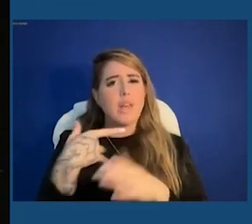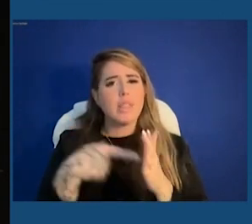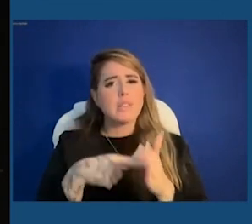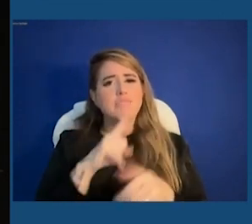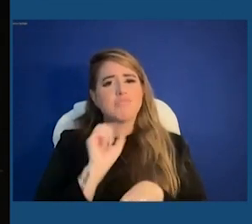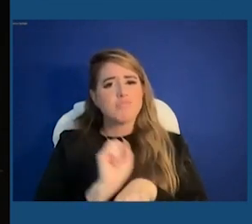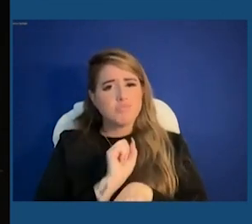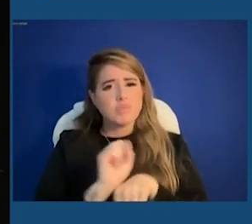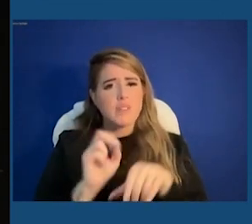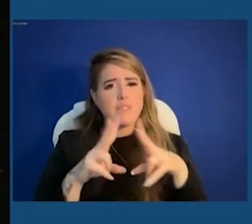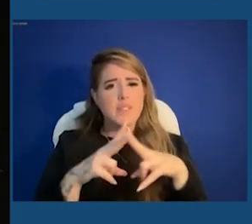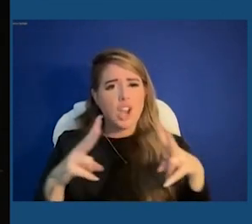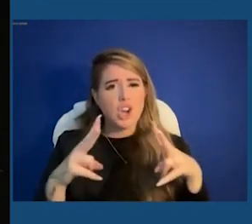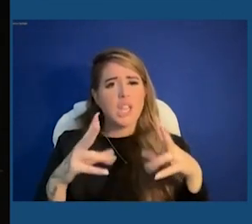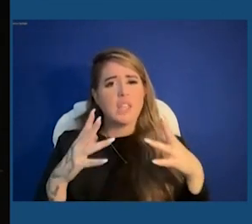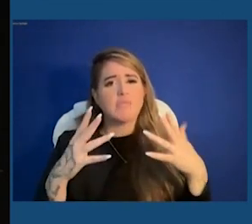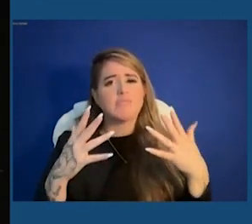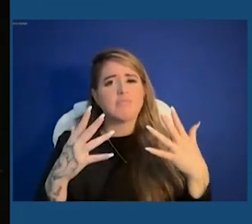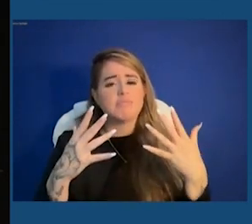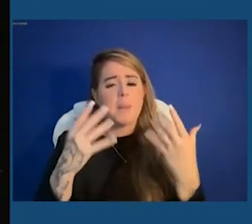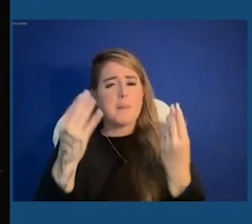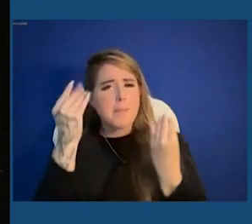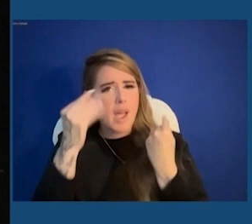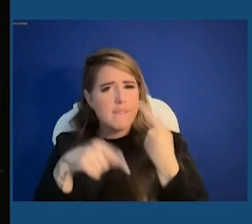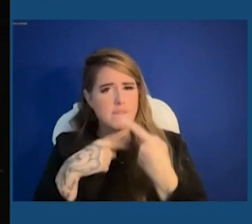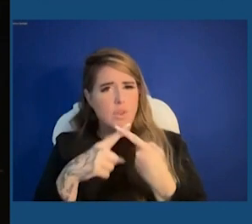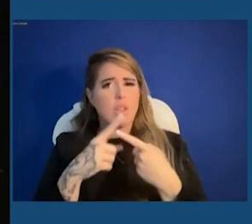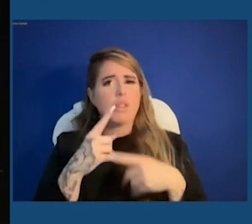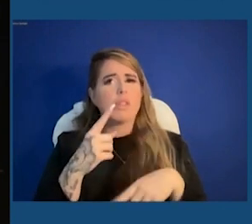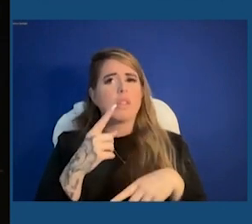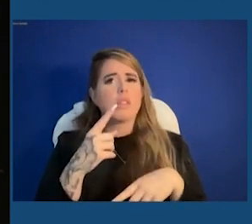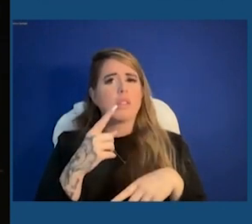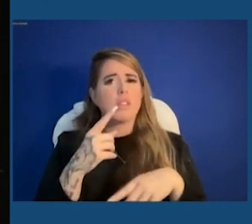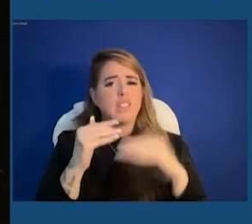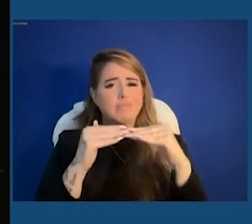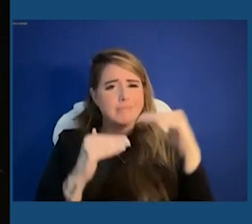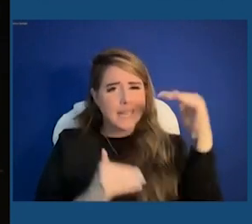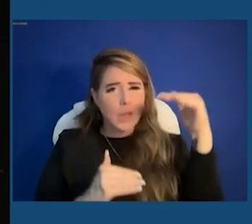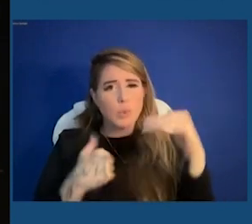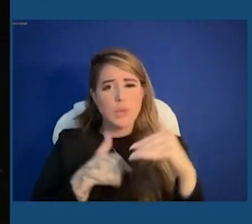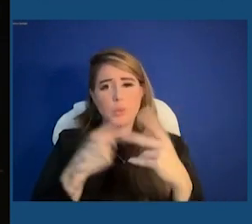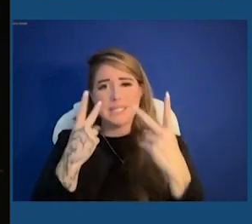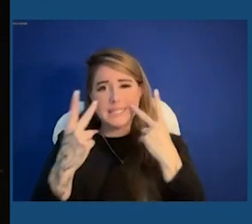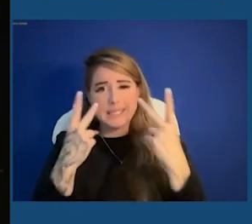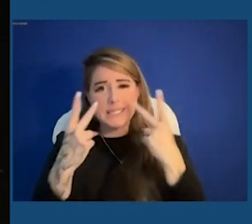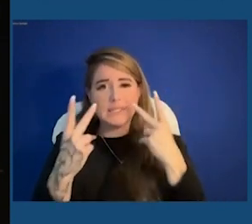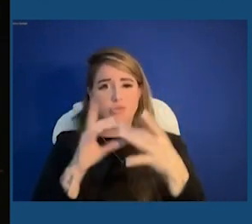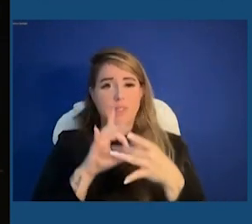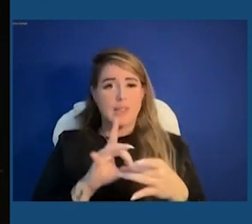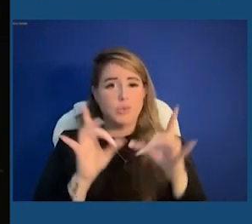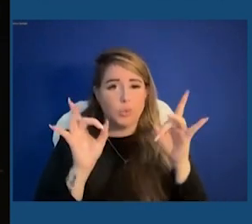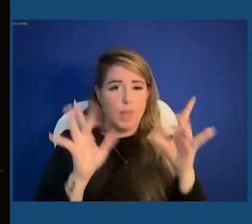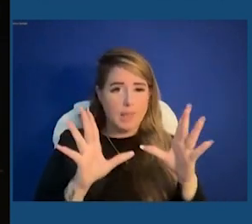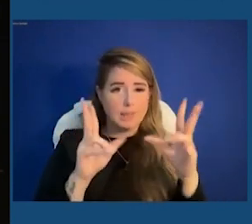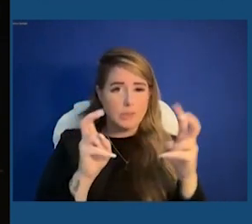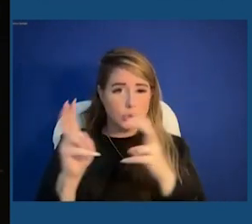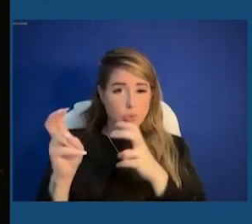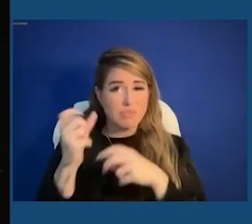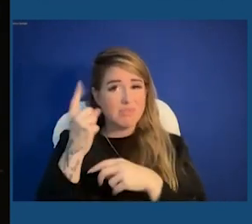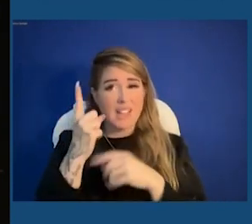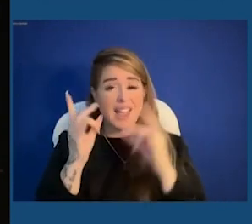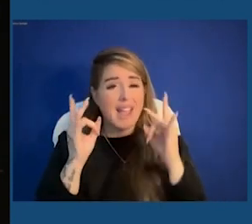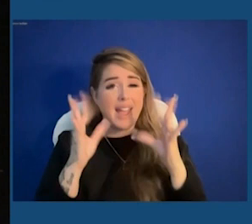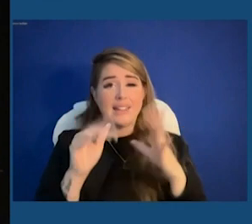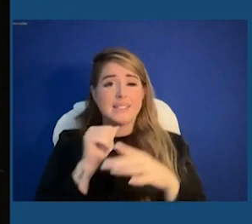very mindful of the inequities that comes with the issues of hate. Hate does not come out